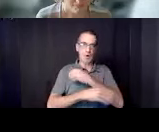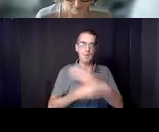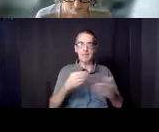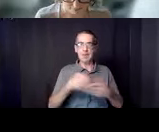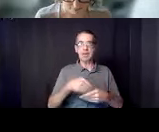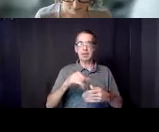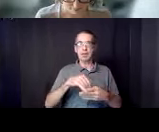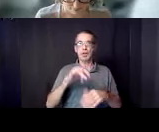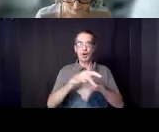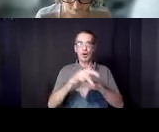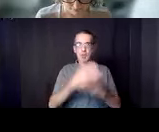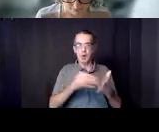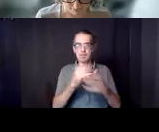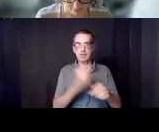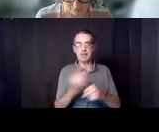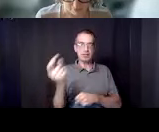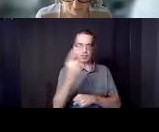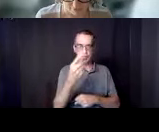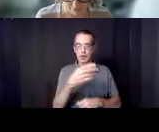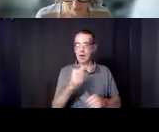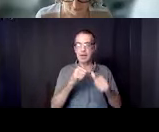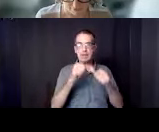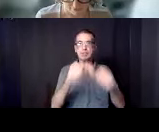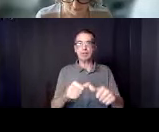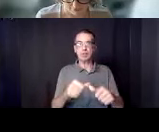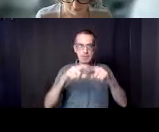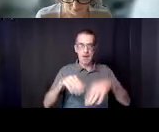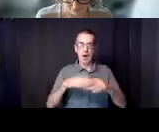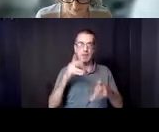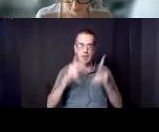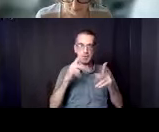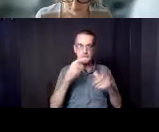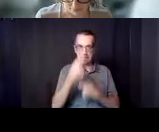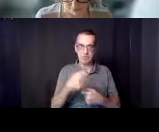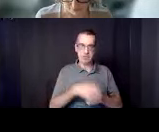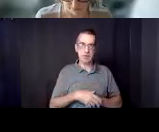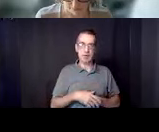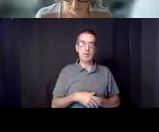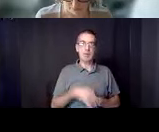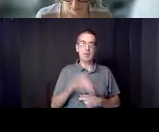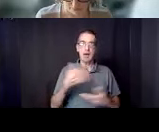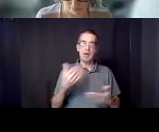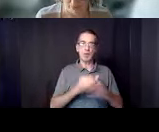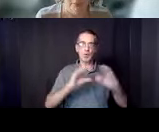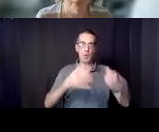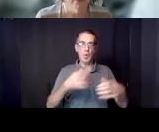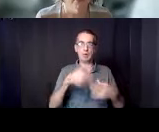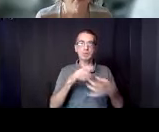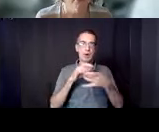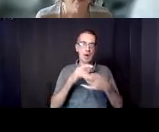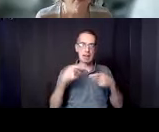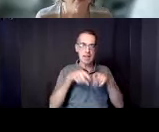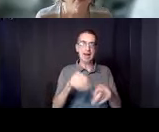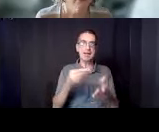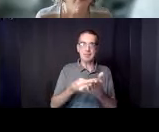also into the early parts of next year and could continue depending on folks' interest. So that new cohort is around aligning